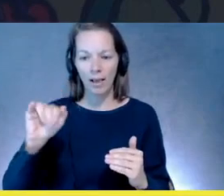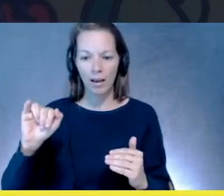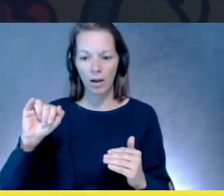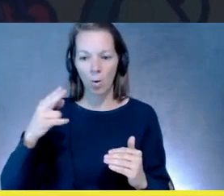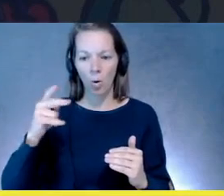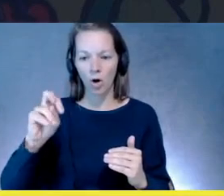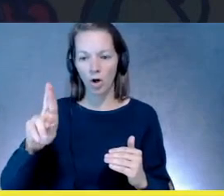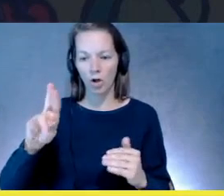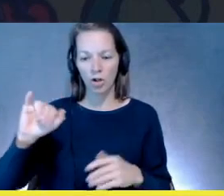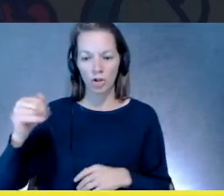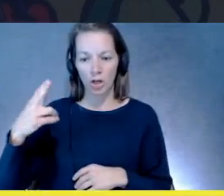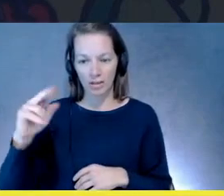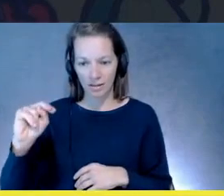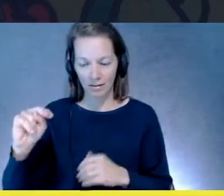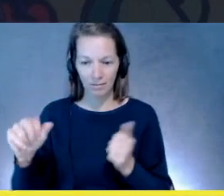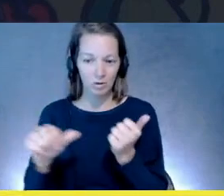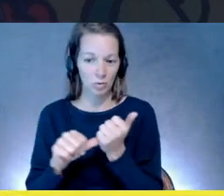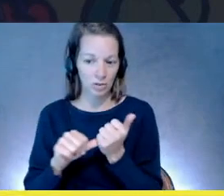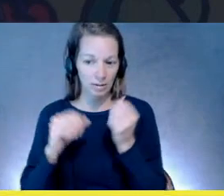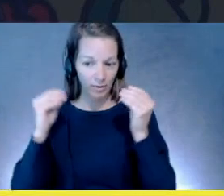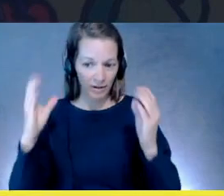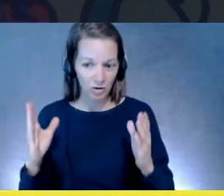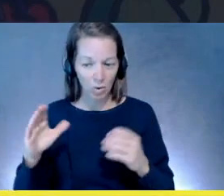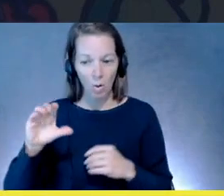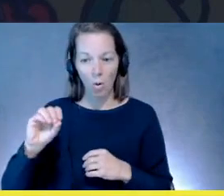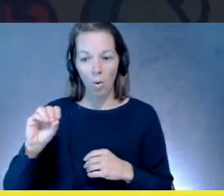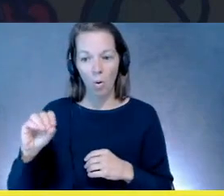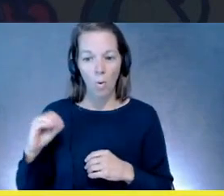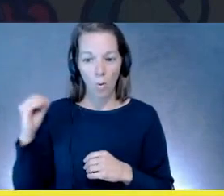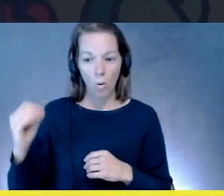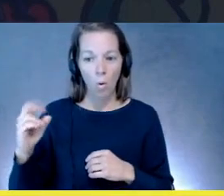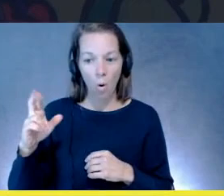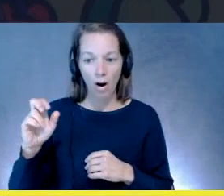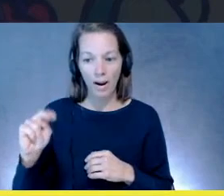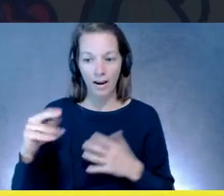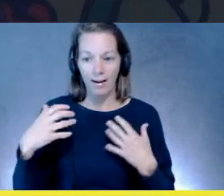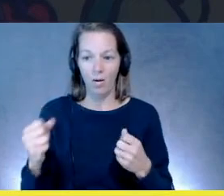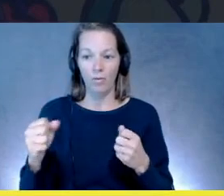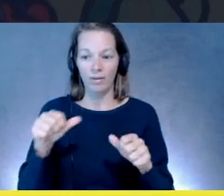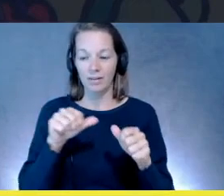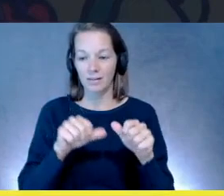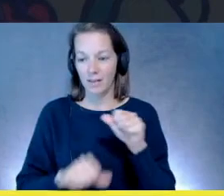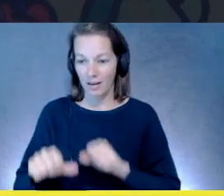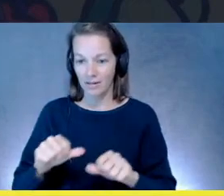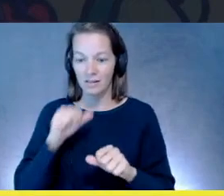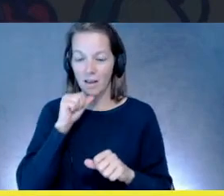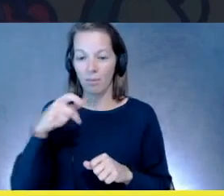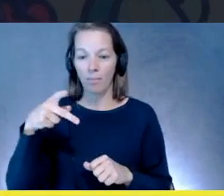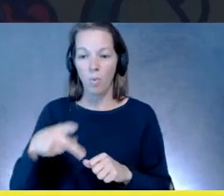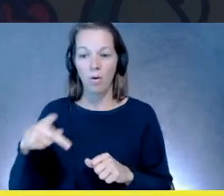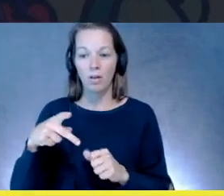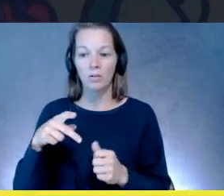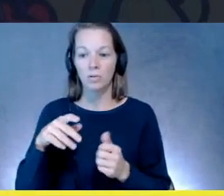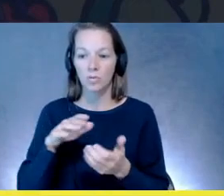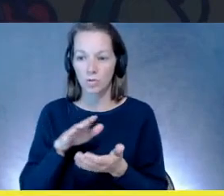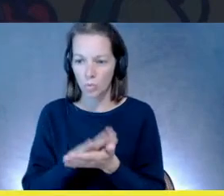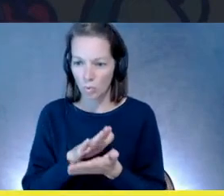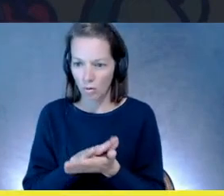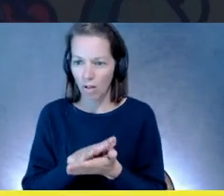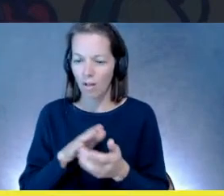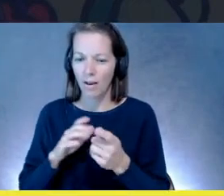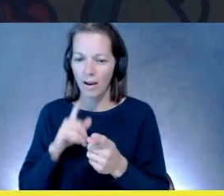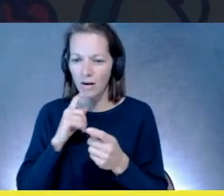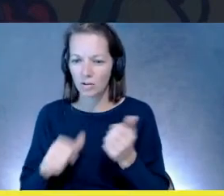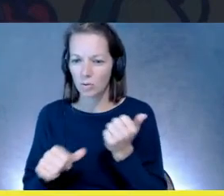an associate professor at the Oregon Health Sciences University and Portland State University School of Public Health, as well as an associate